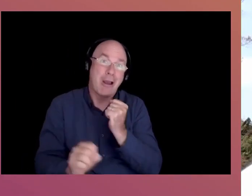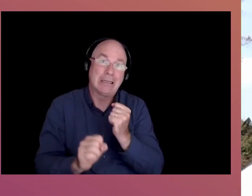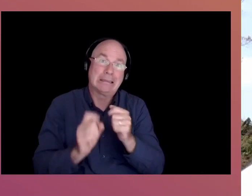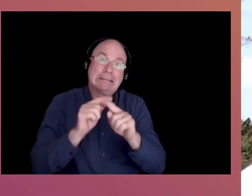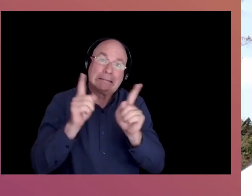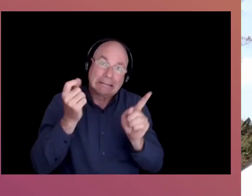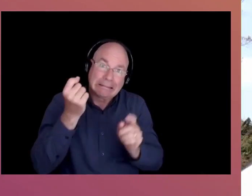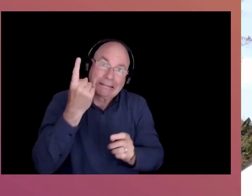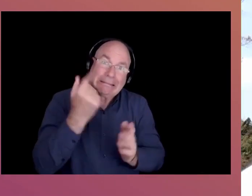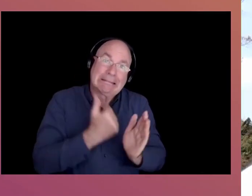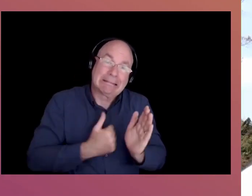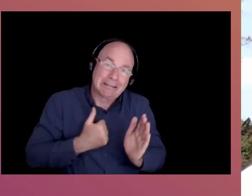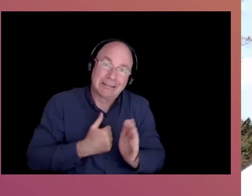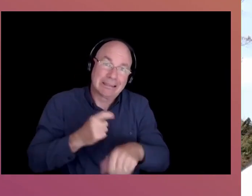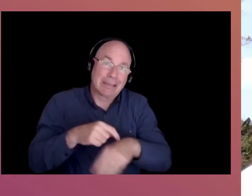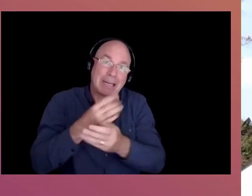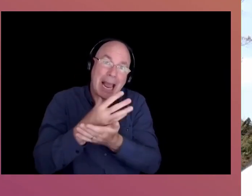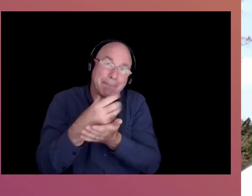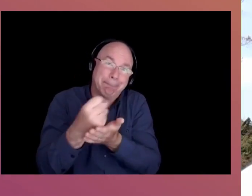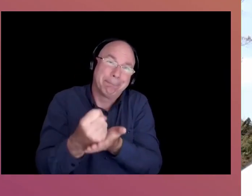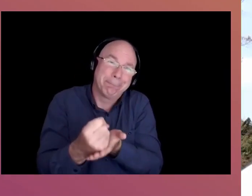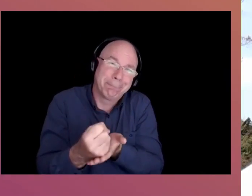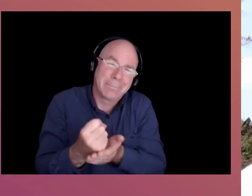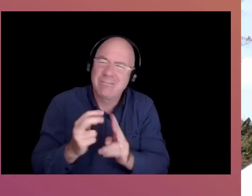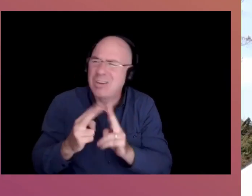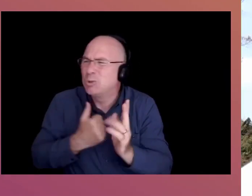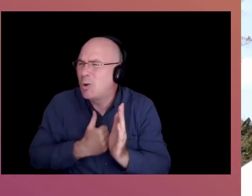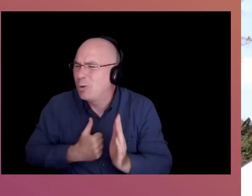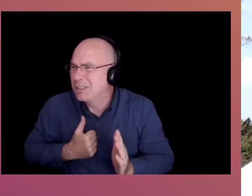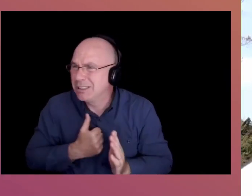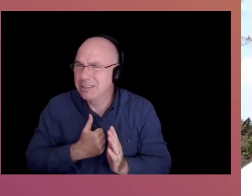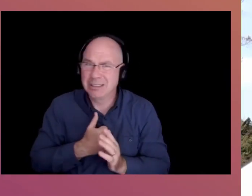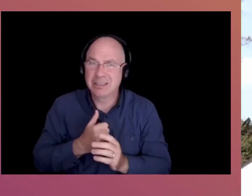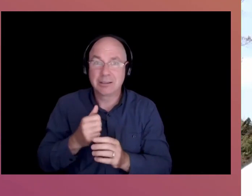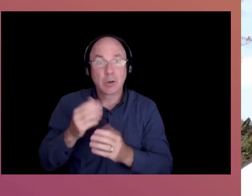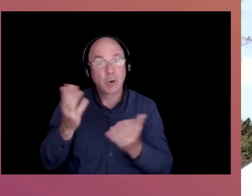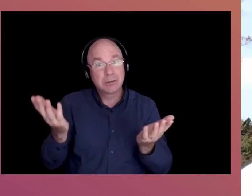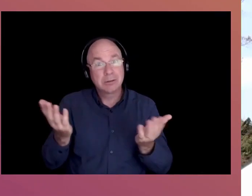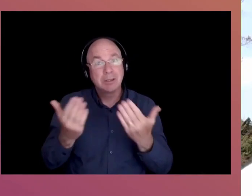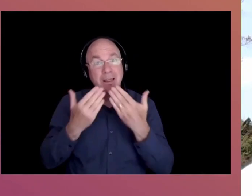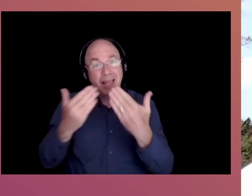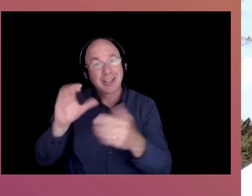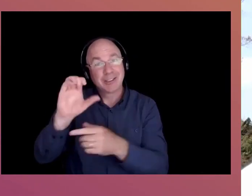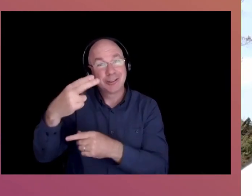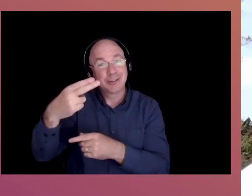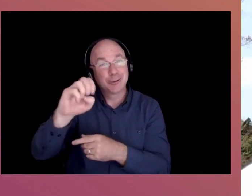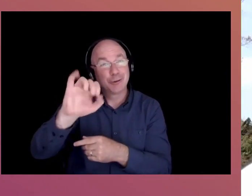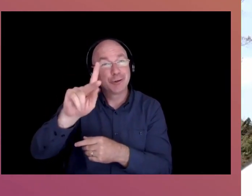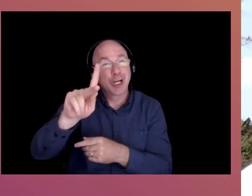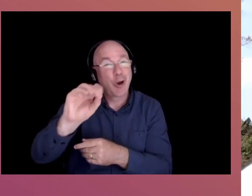are now out of time. I'm very sorry. So let's thank Chieko very much for